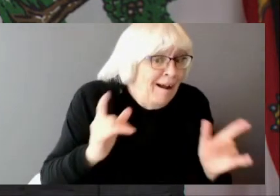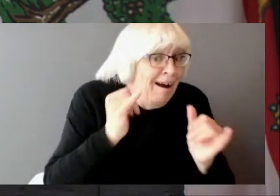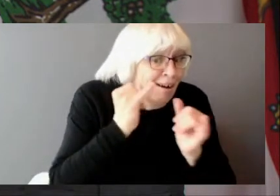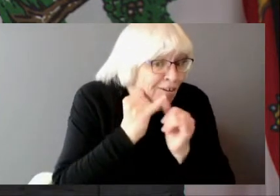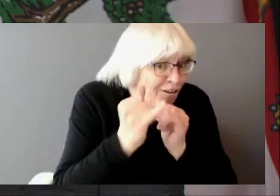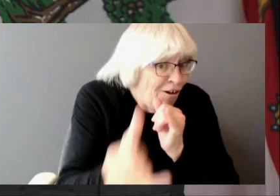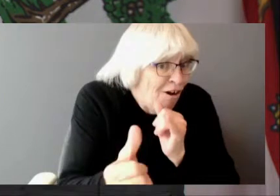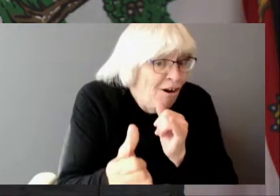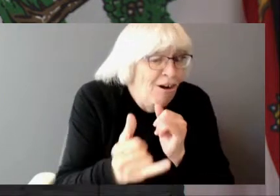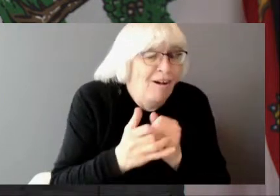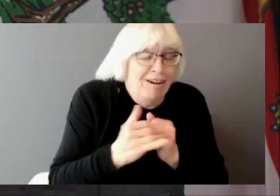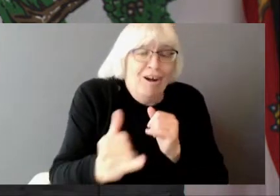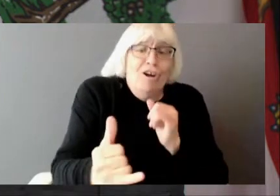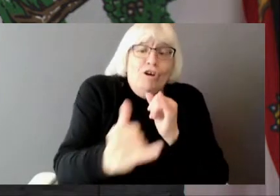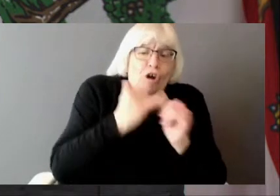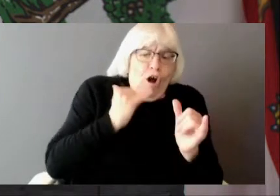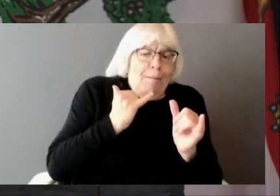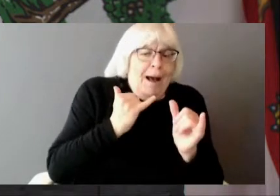located at the